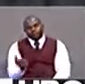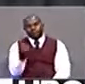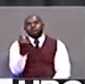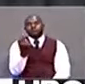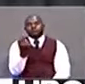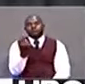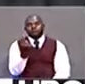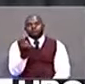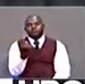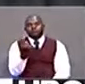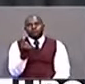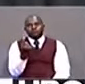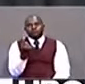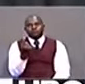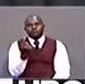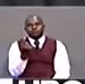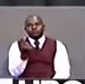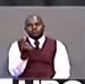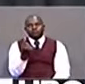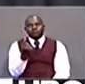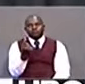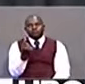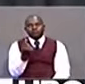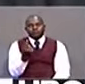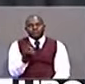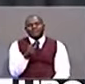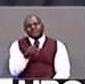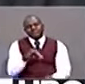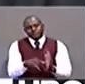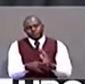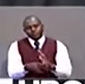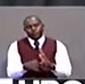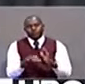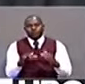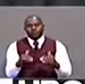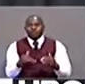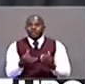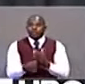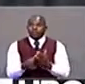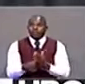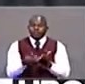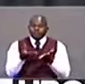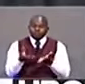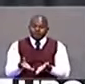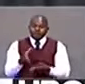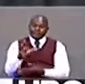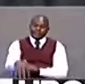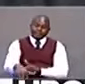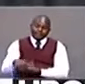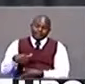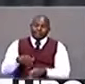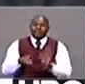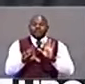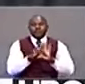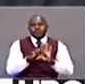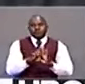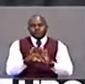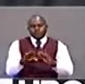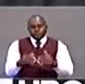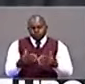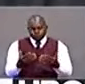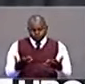all, this is a classic case of the problems we have in the mining law,